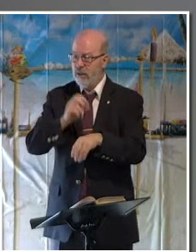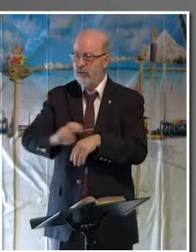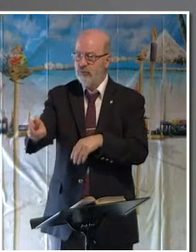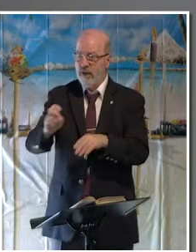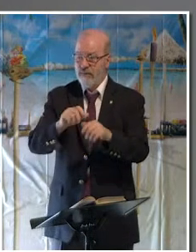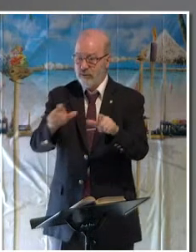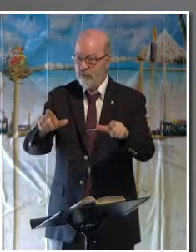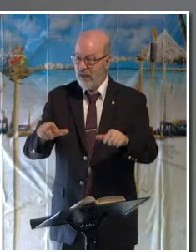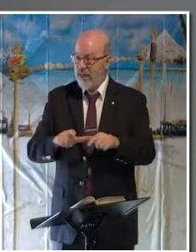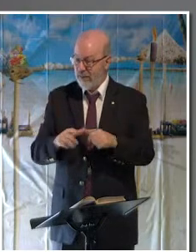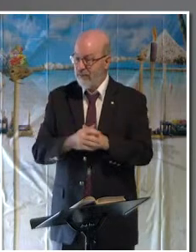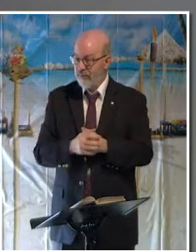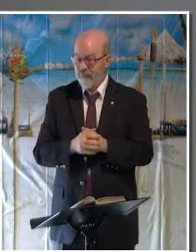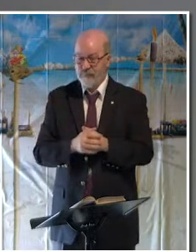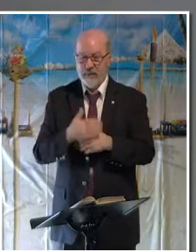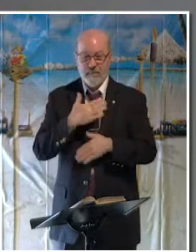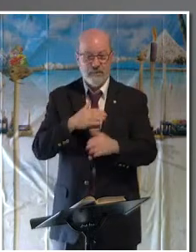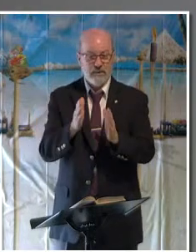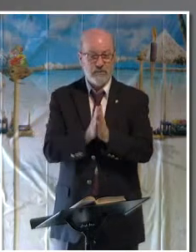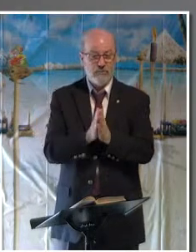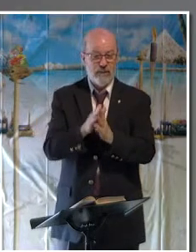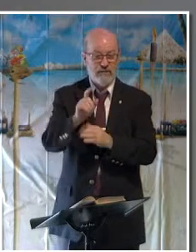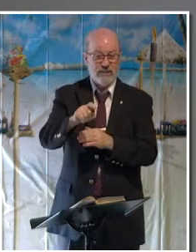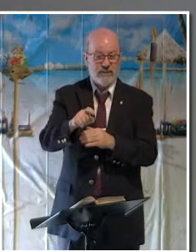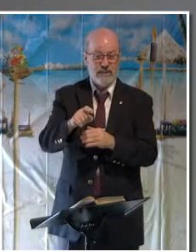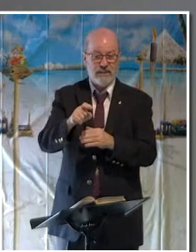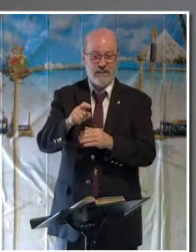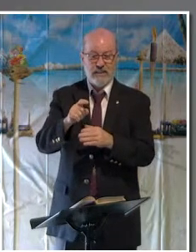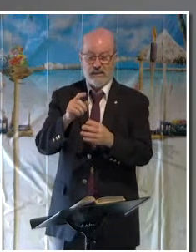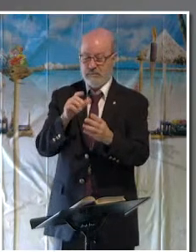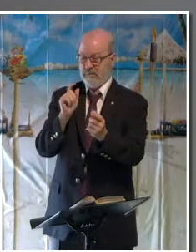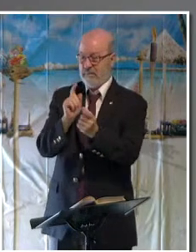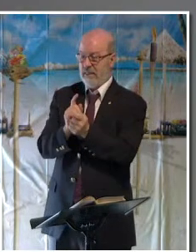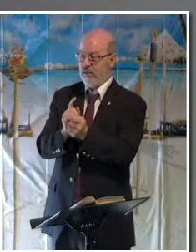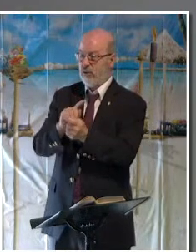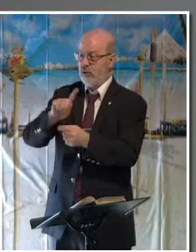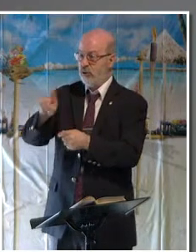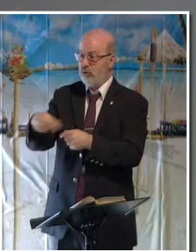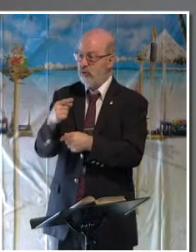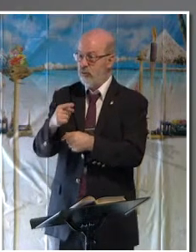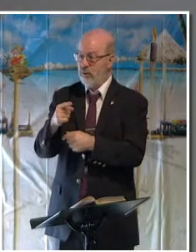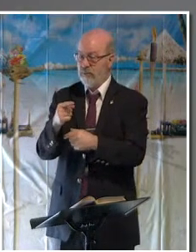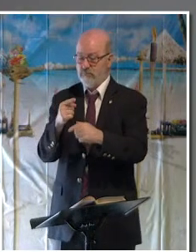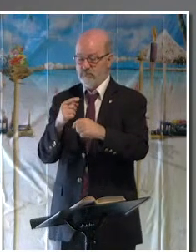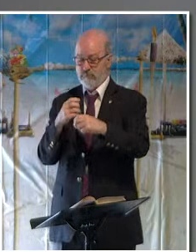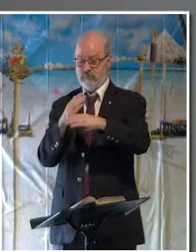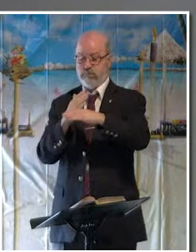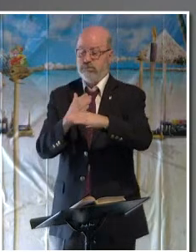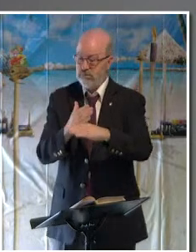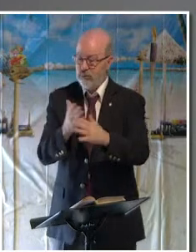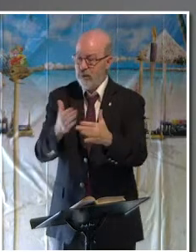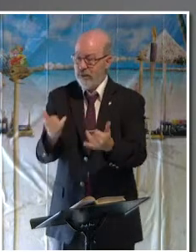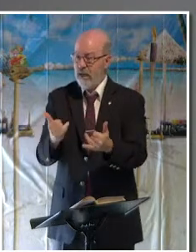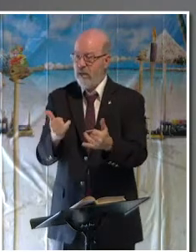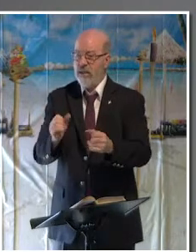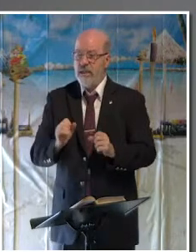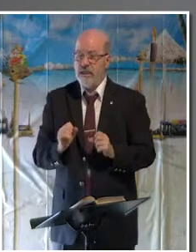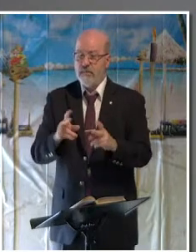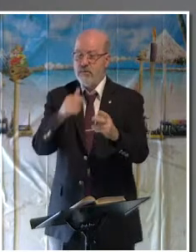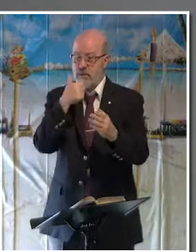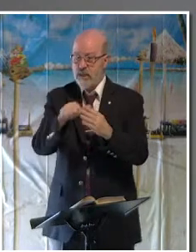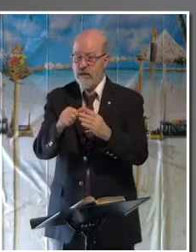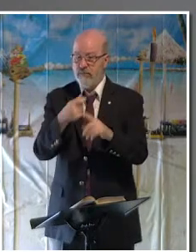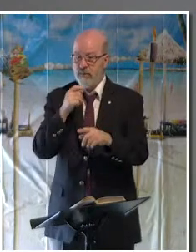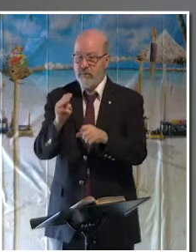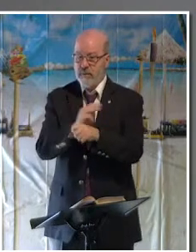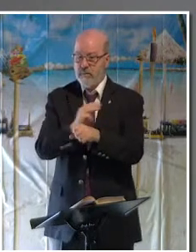traveling to the lake. Please pray for this need and that it will be met. The only obstacle in our way now is permission letter from the Ministry